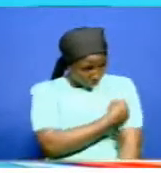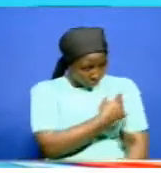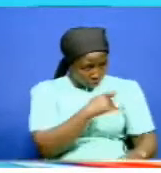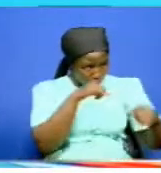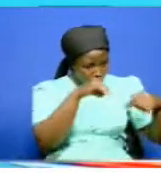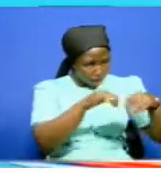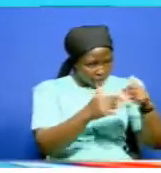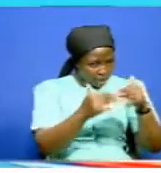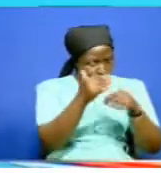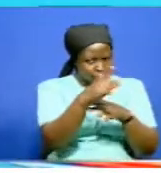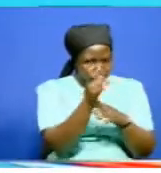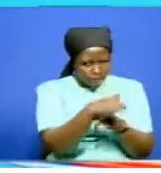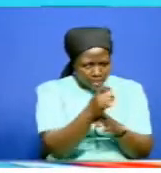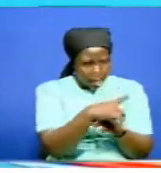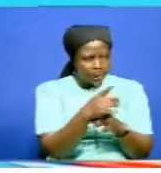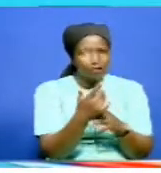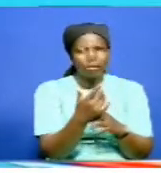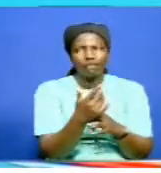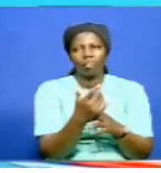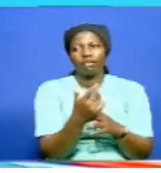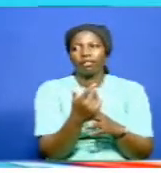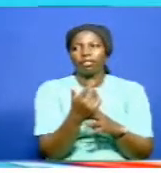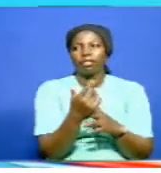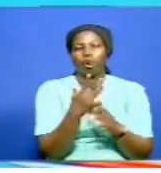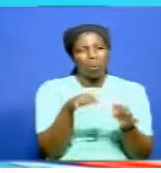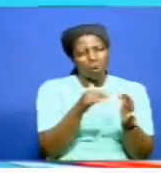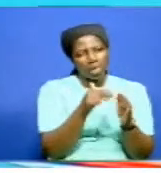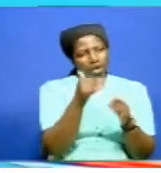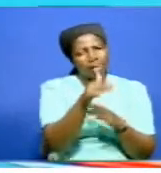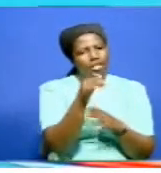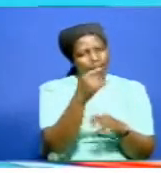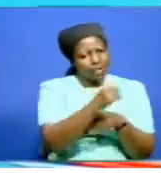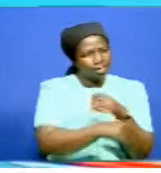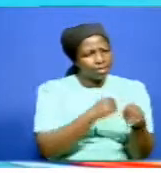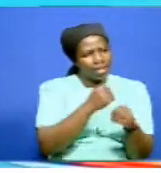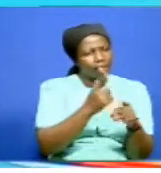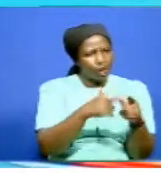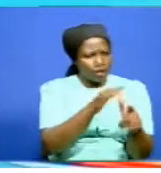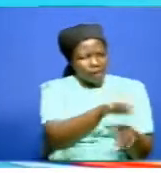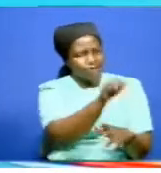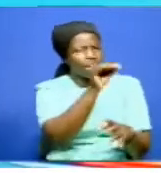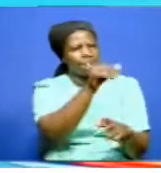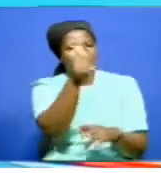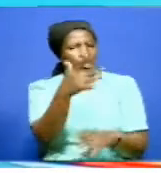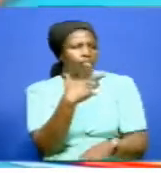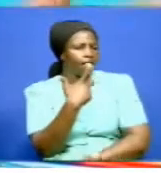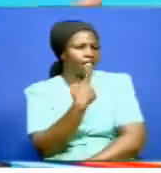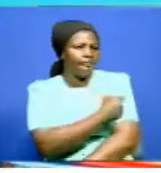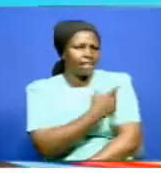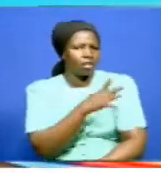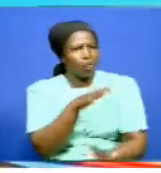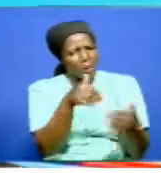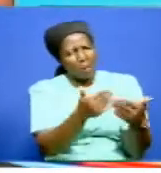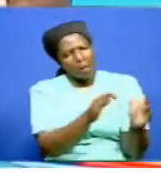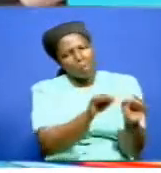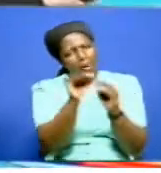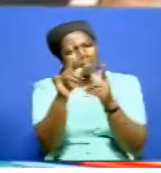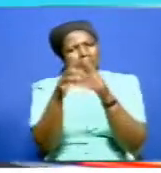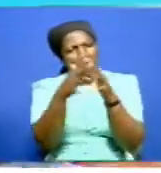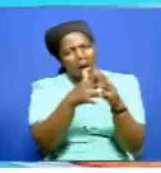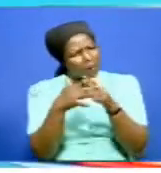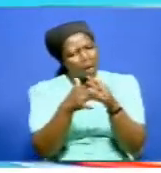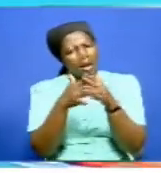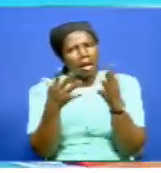next couple of months or perhaps years, we find another vaccine? Or perhaps I move to the United States where